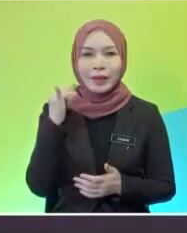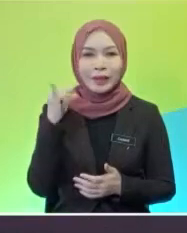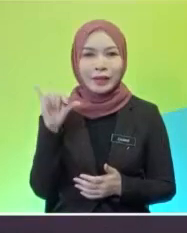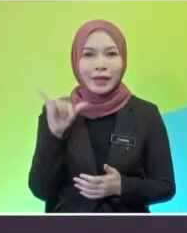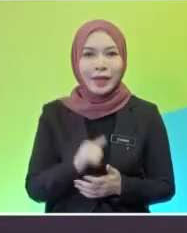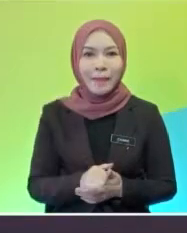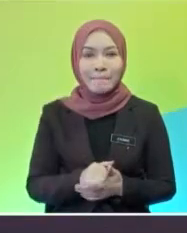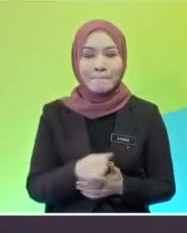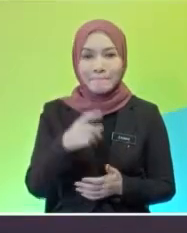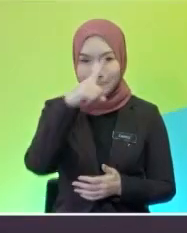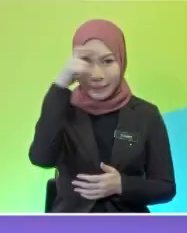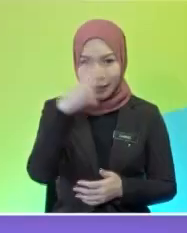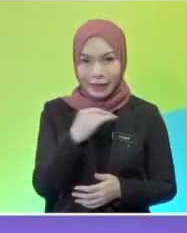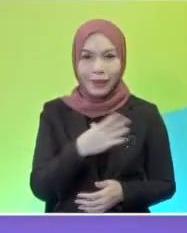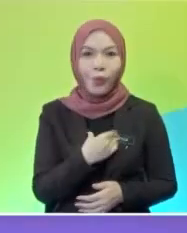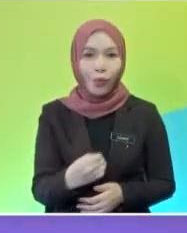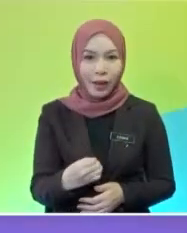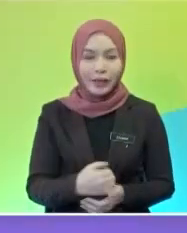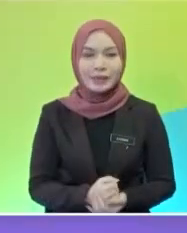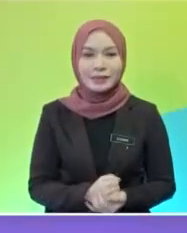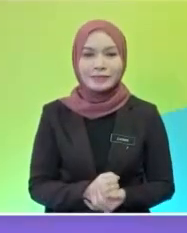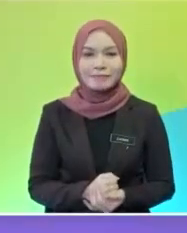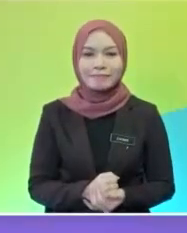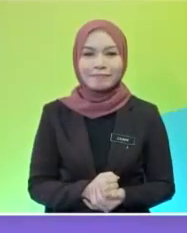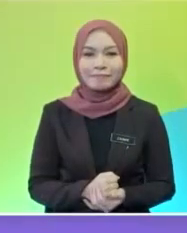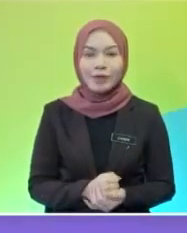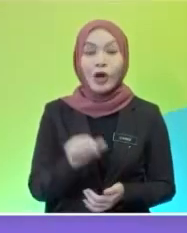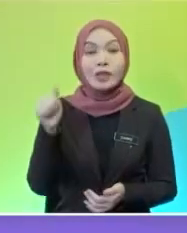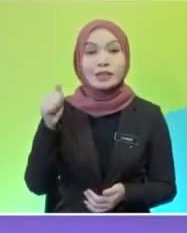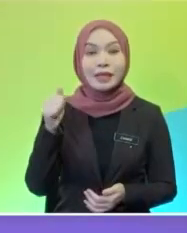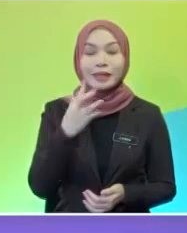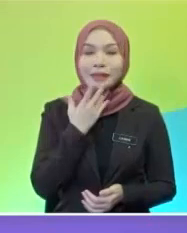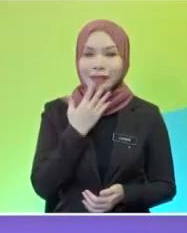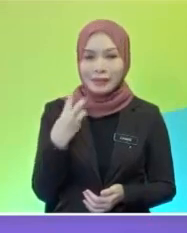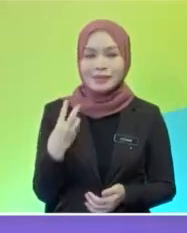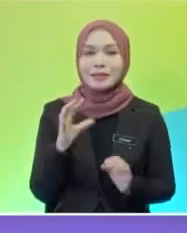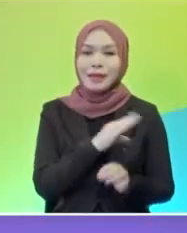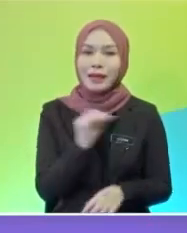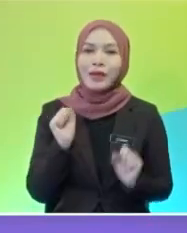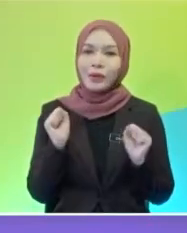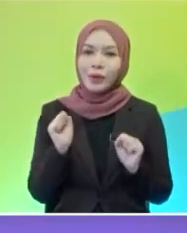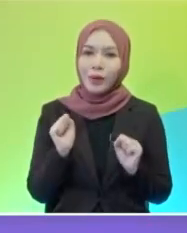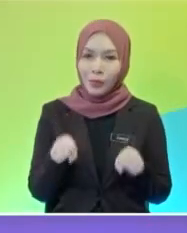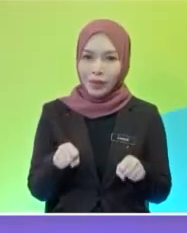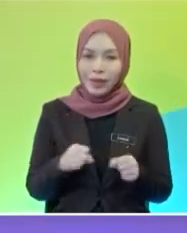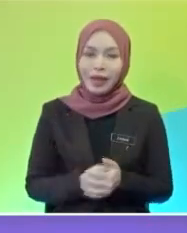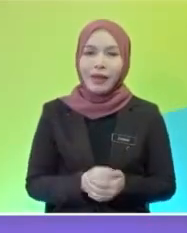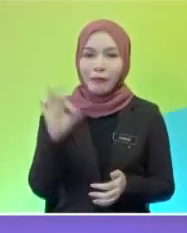Mm-hmm. Okay? So we have learned about 9 to 10 colours. And we can find colours